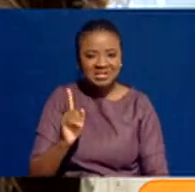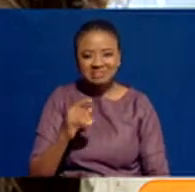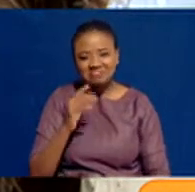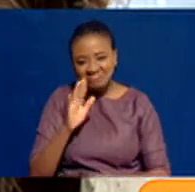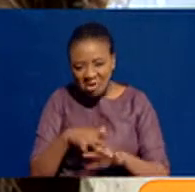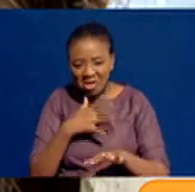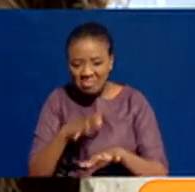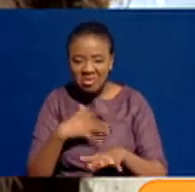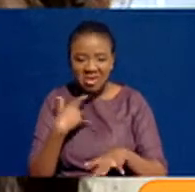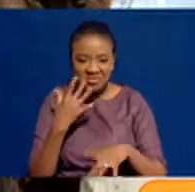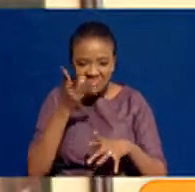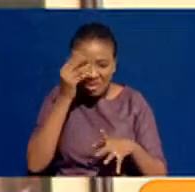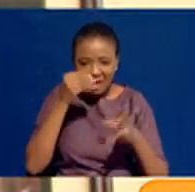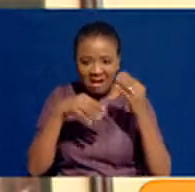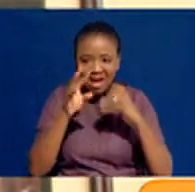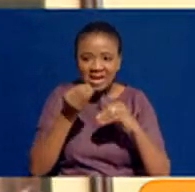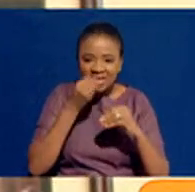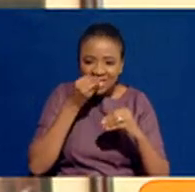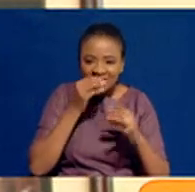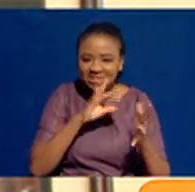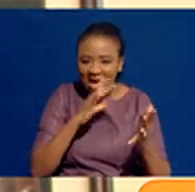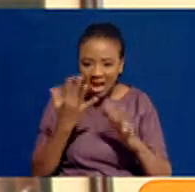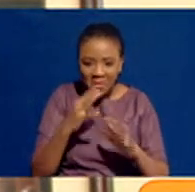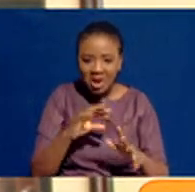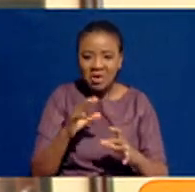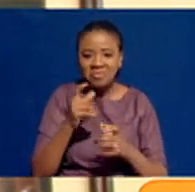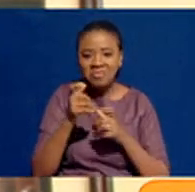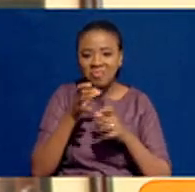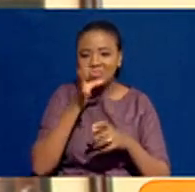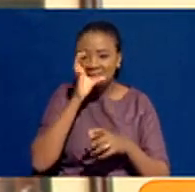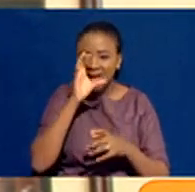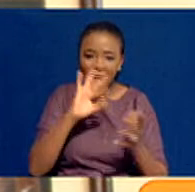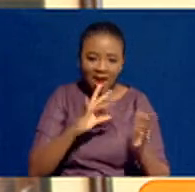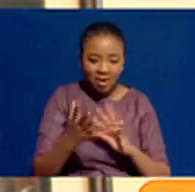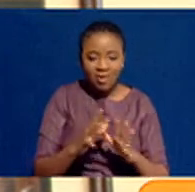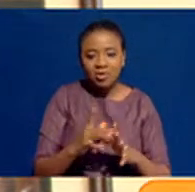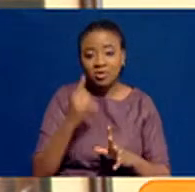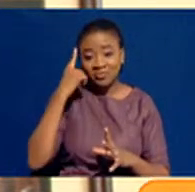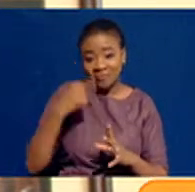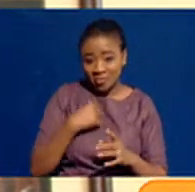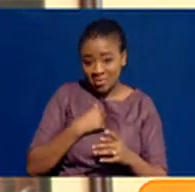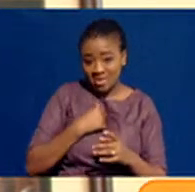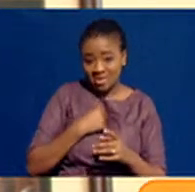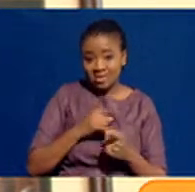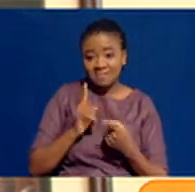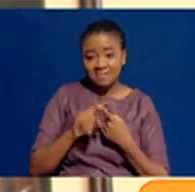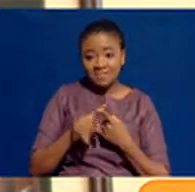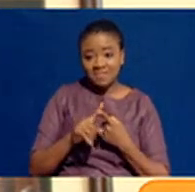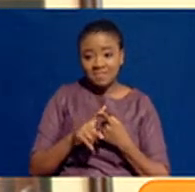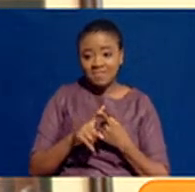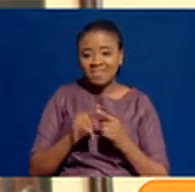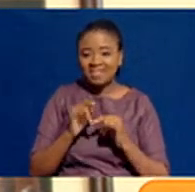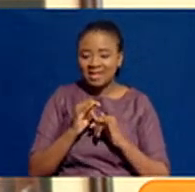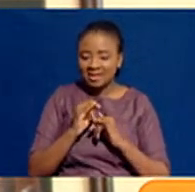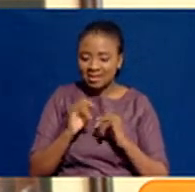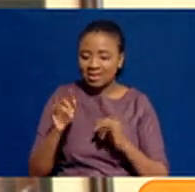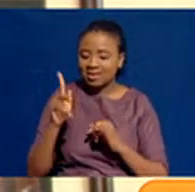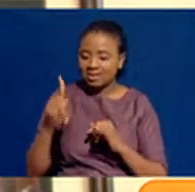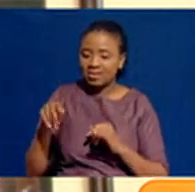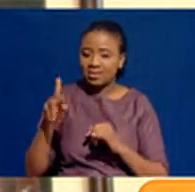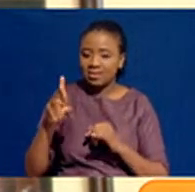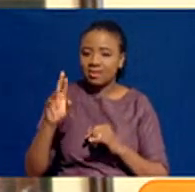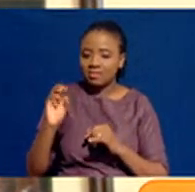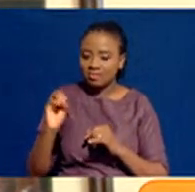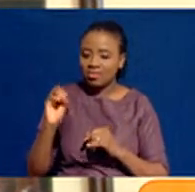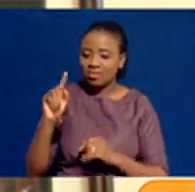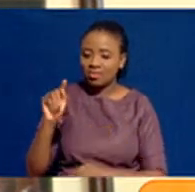drinking. I really have to prioritize what I eat. So for me, proteins, protein, like lean protein, normally takes the